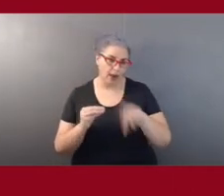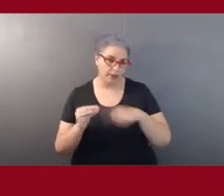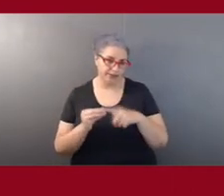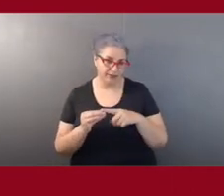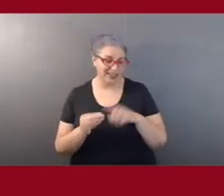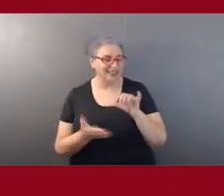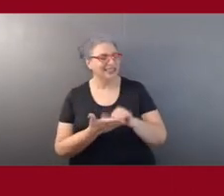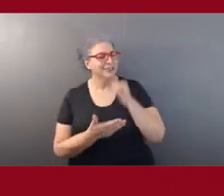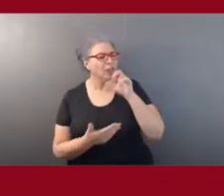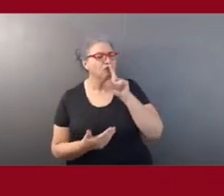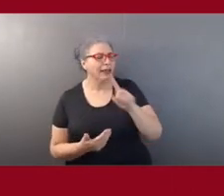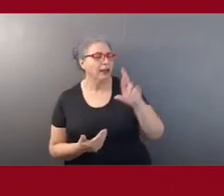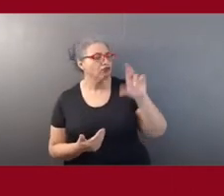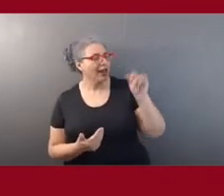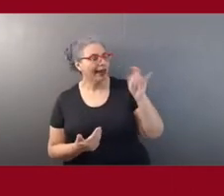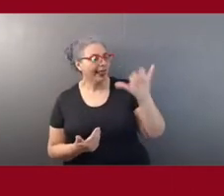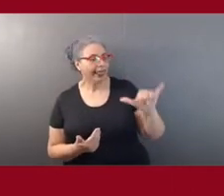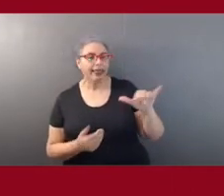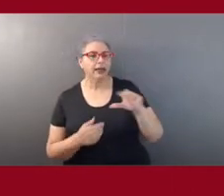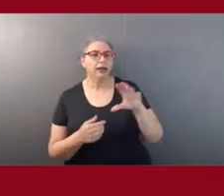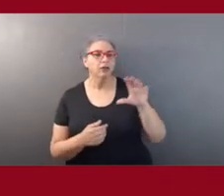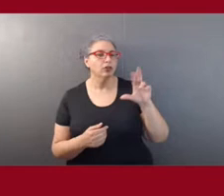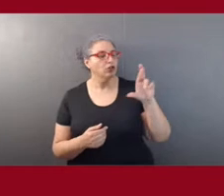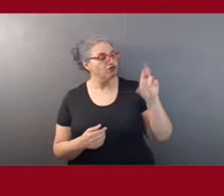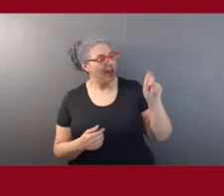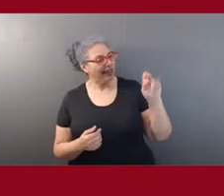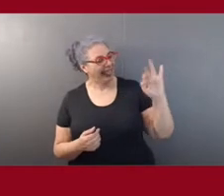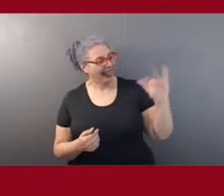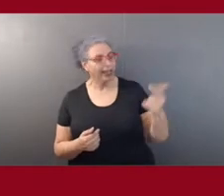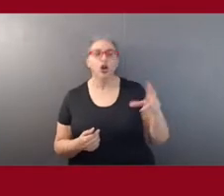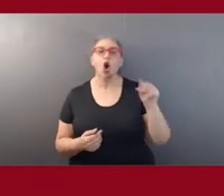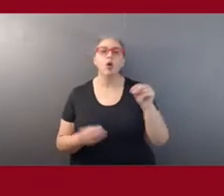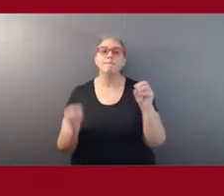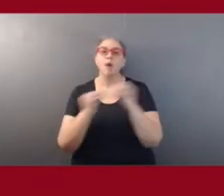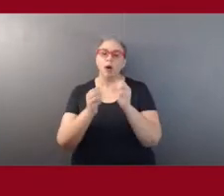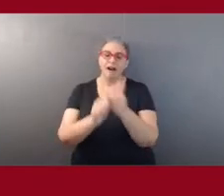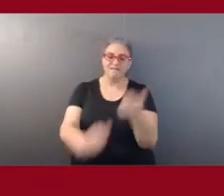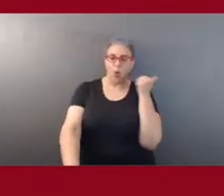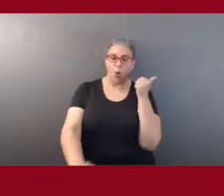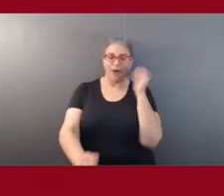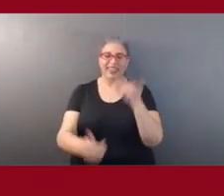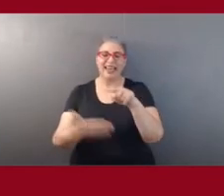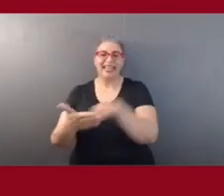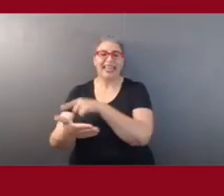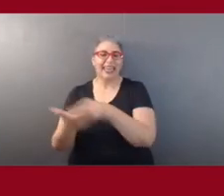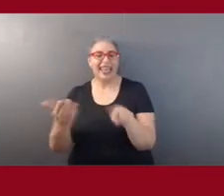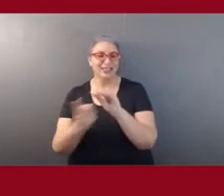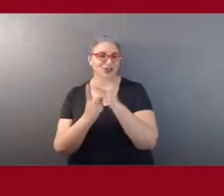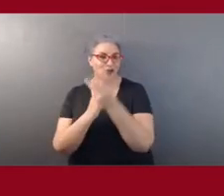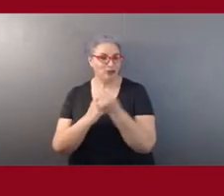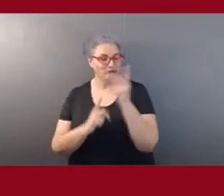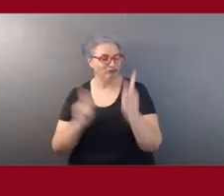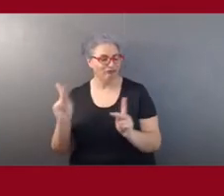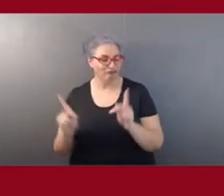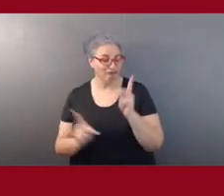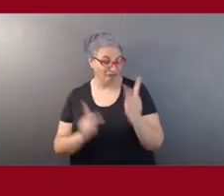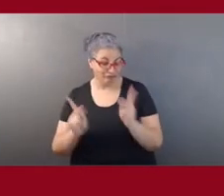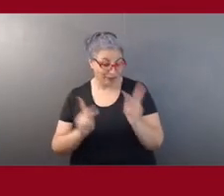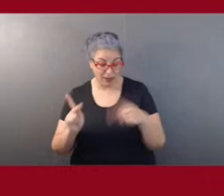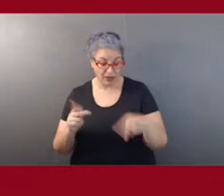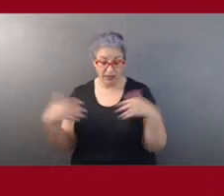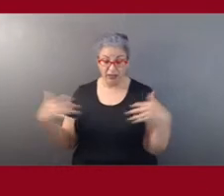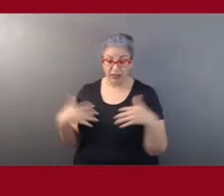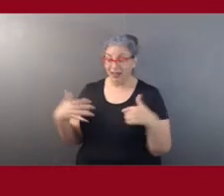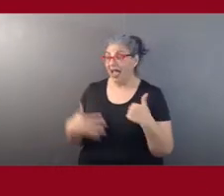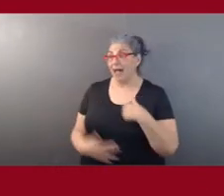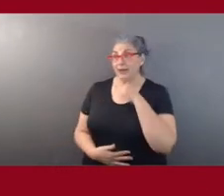much as a reckoning, but a running from cancel culture. People who are afraid that they won't win the woke